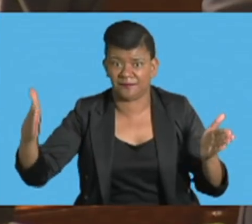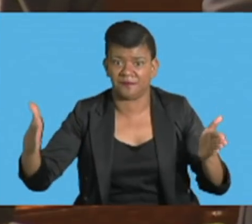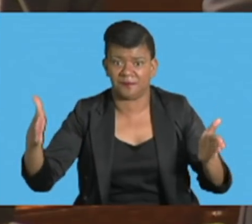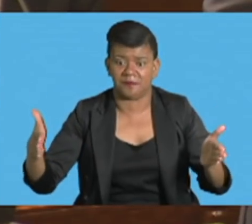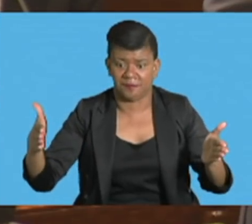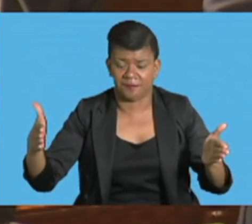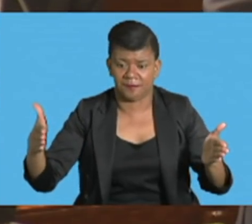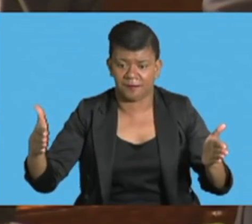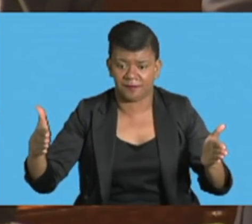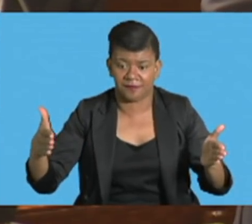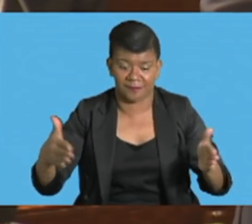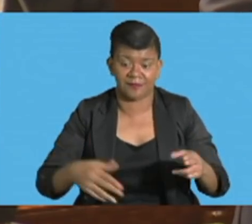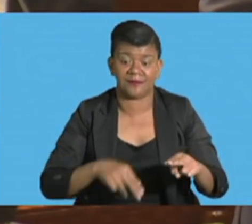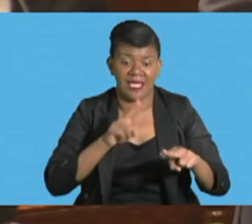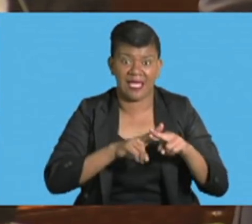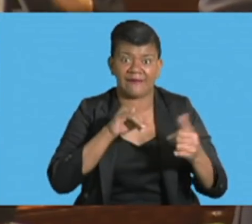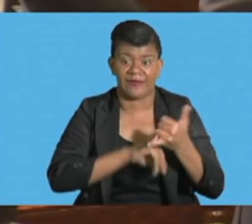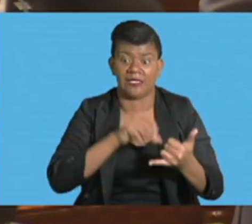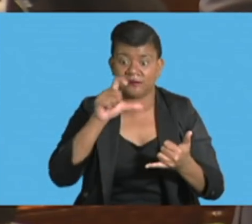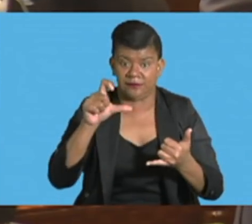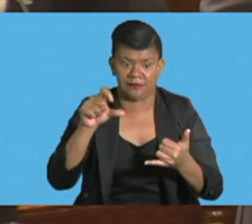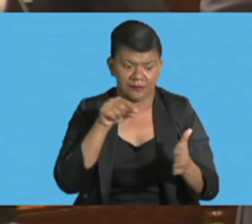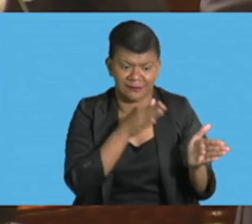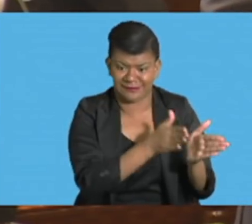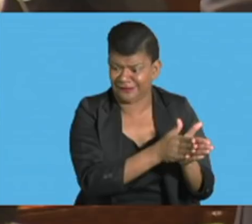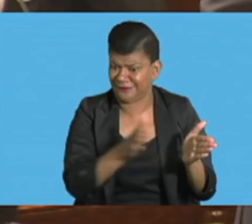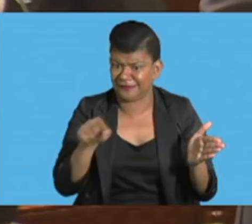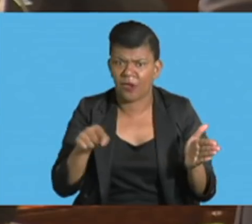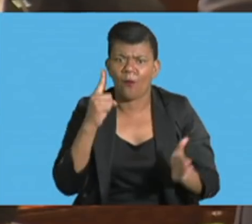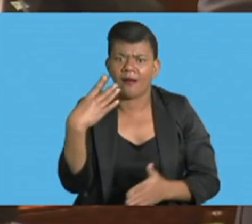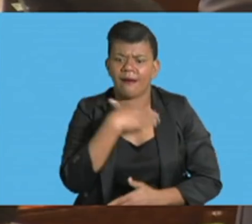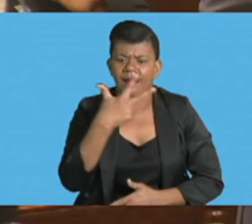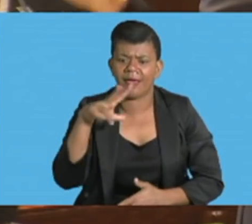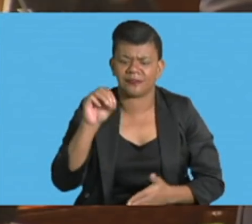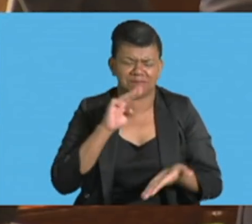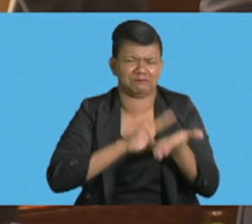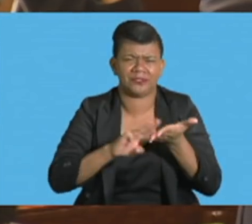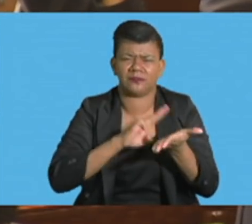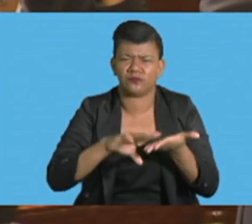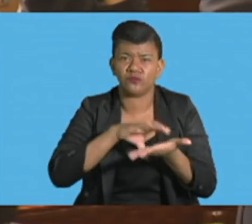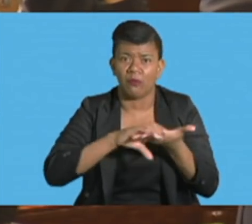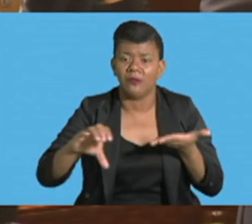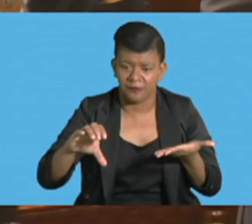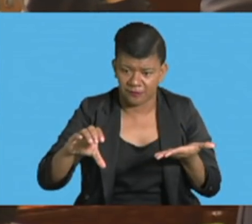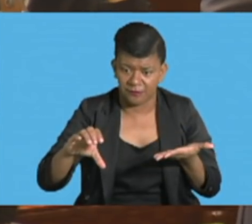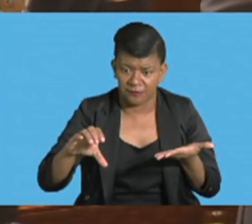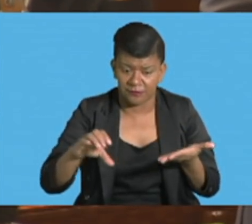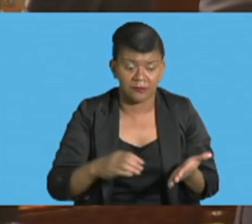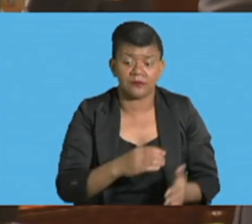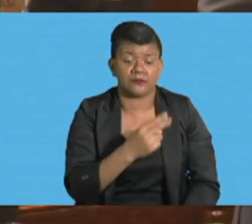by FSC was $118 million in 2010-2011 financial